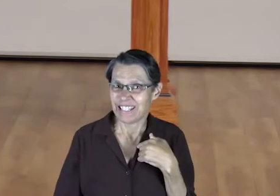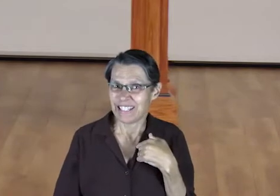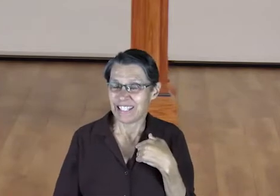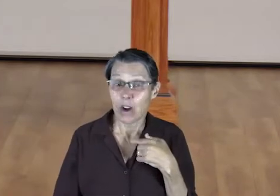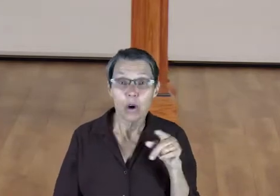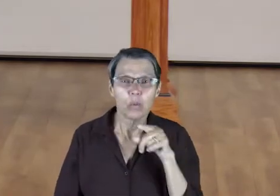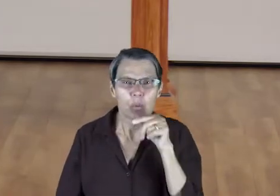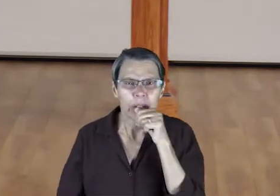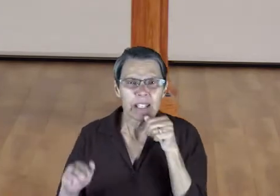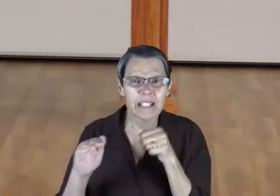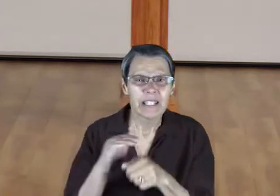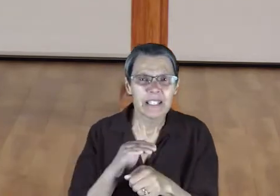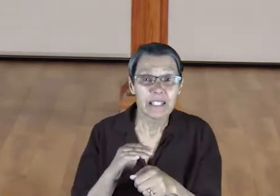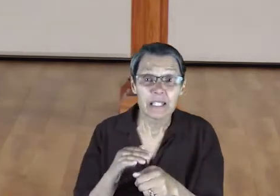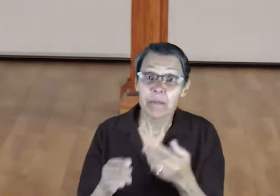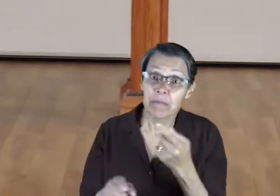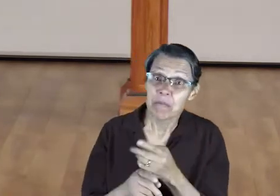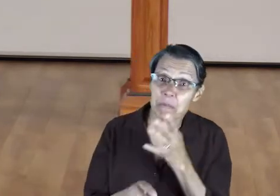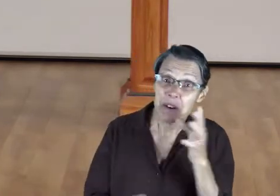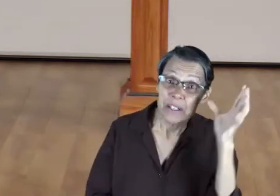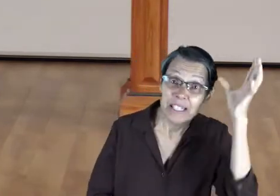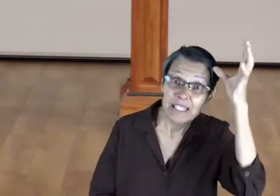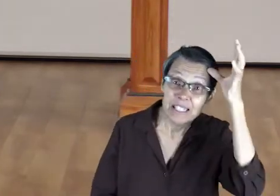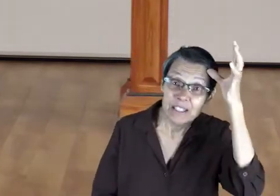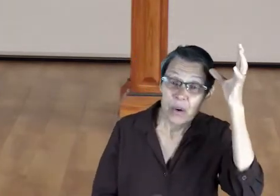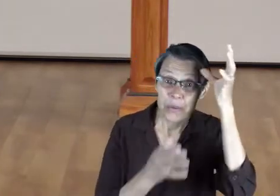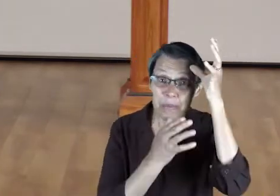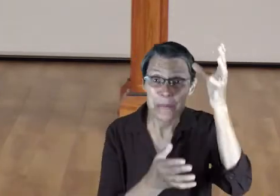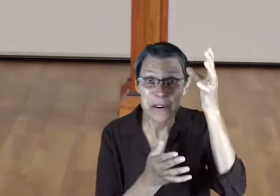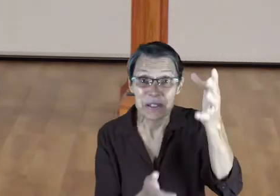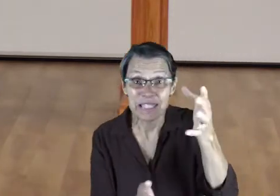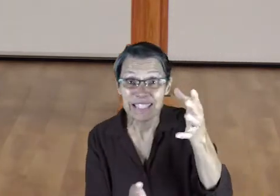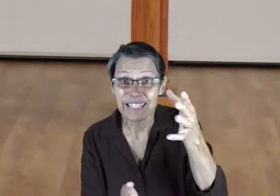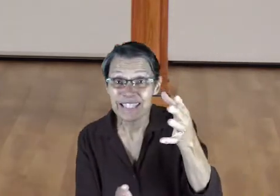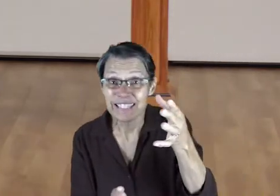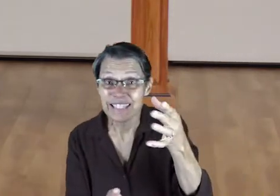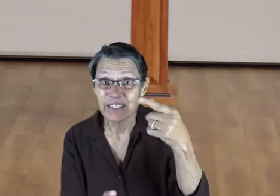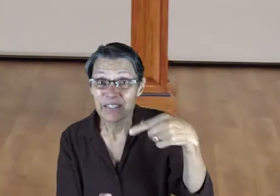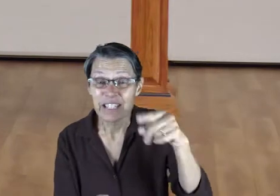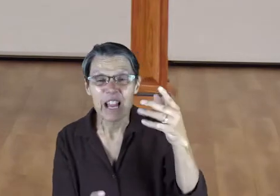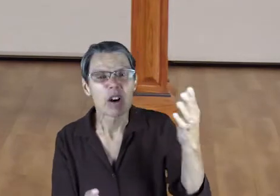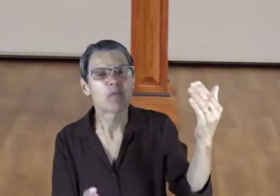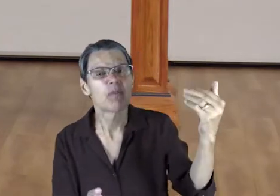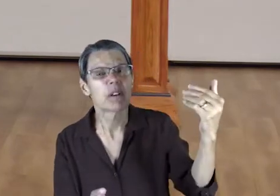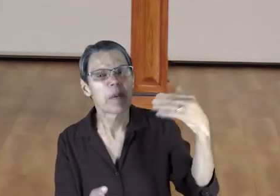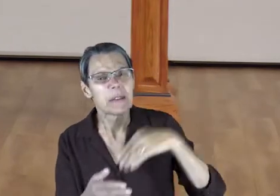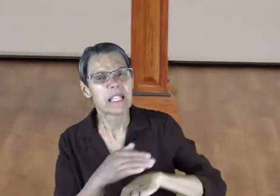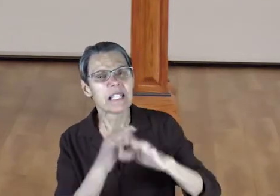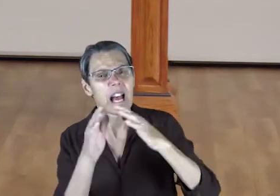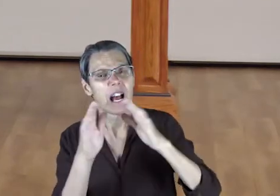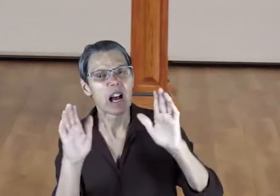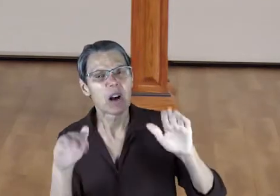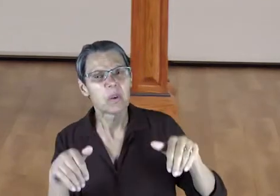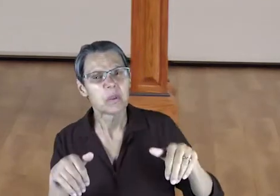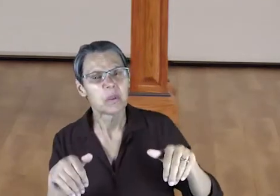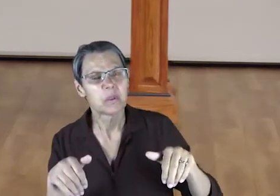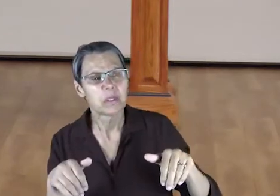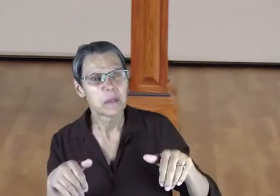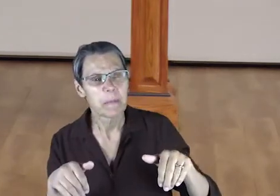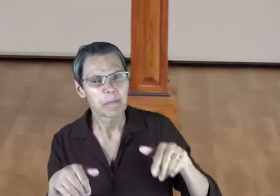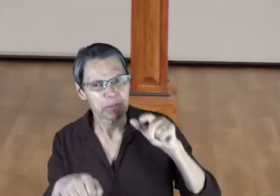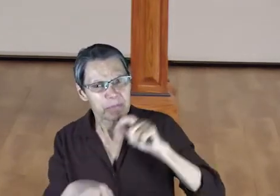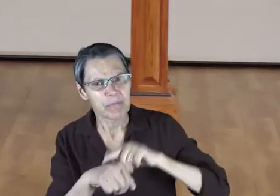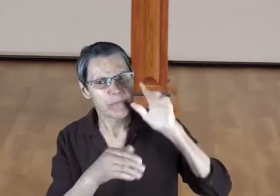Where was that place that you hid, maybe from your parents or your grandparents, when they wanted you to come in